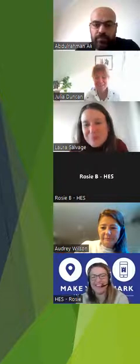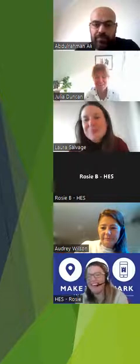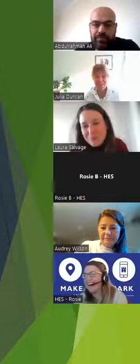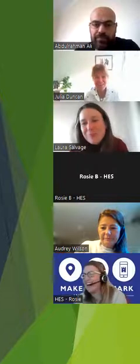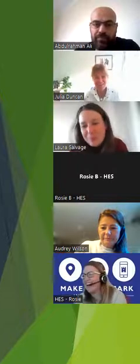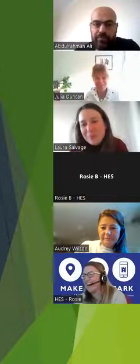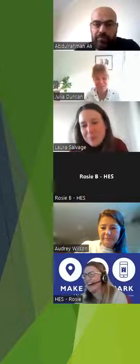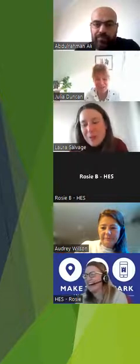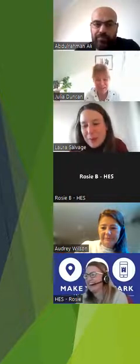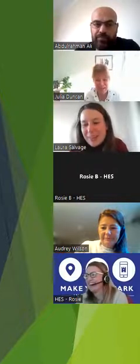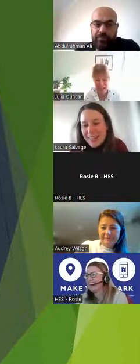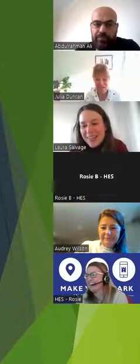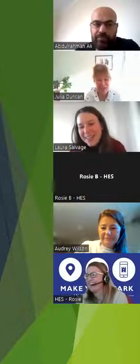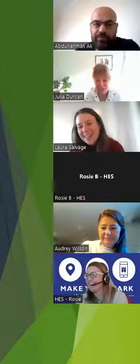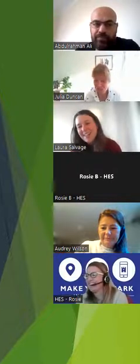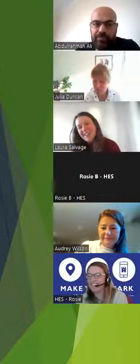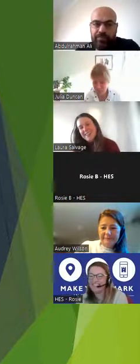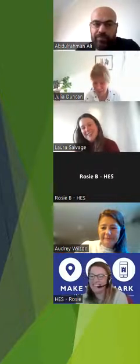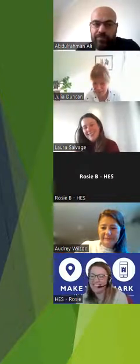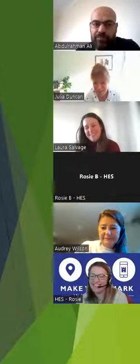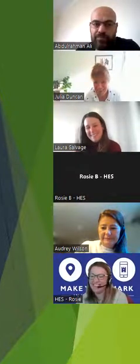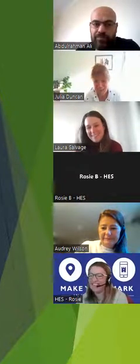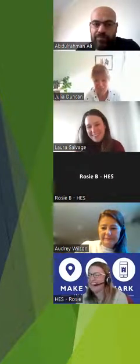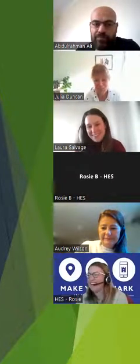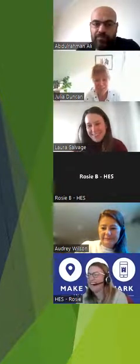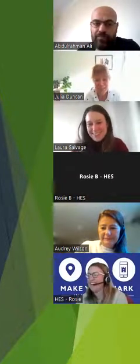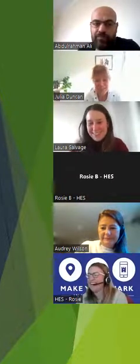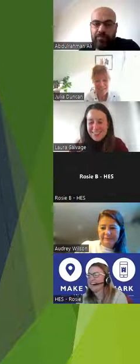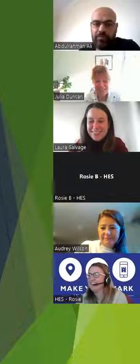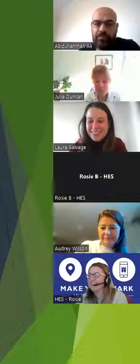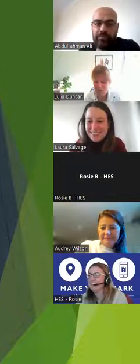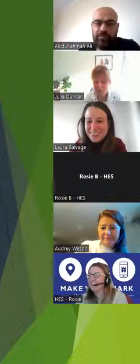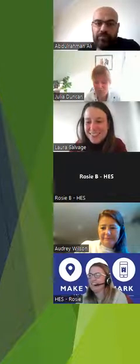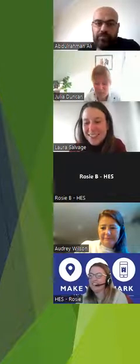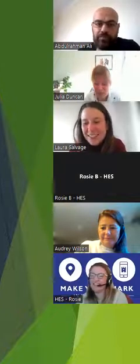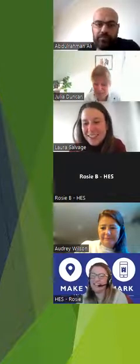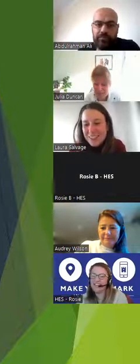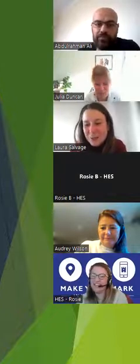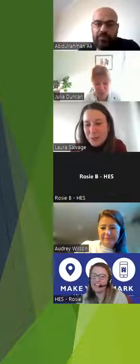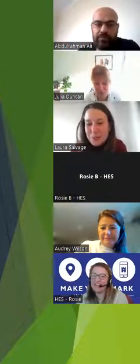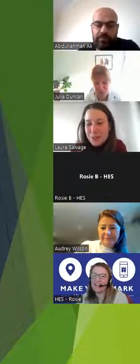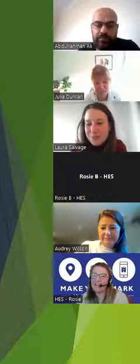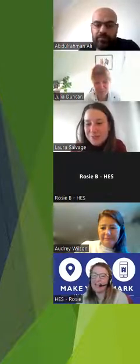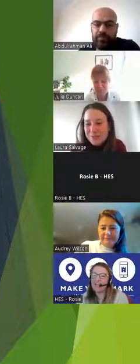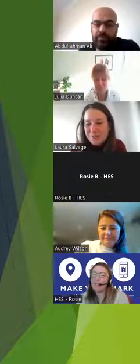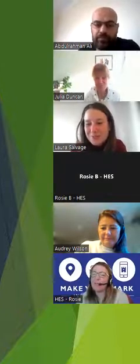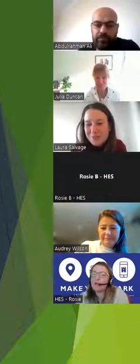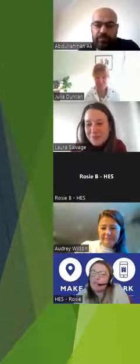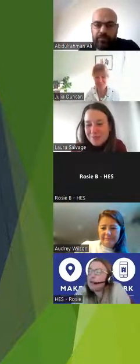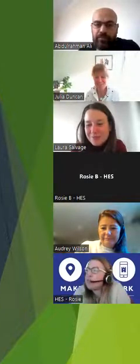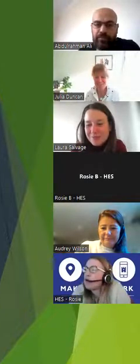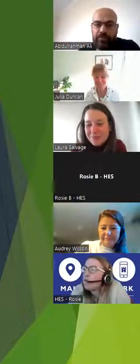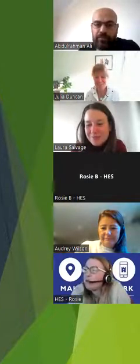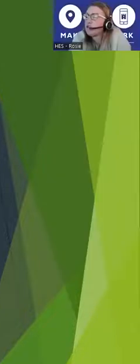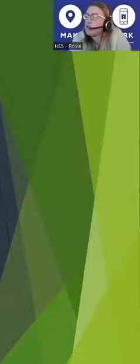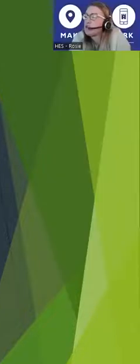talking this morning and everything was fine. And now, of course, it isn't. I feel so bad about that. It's always the way.